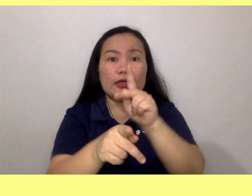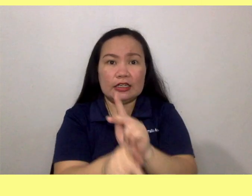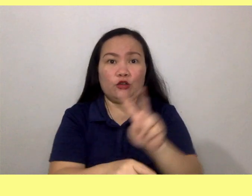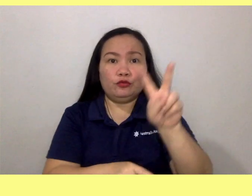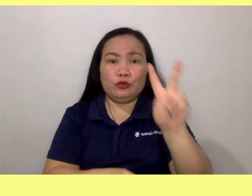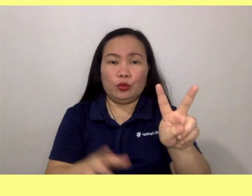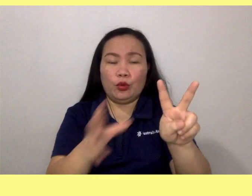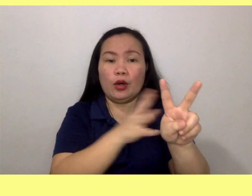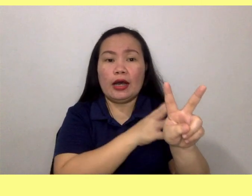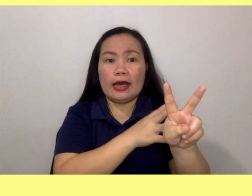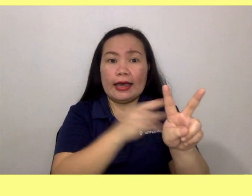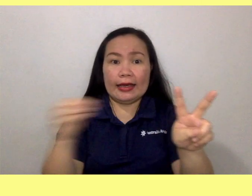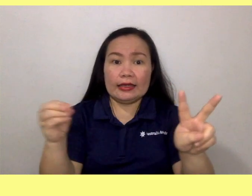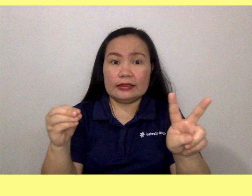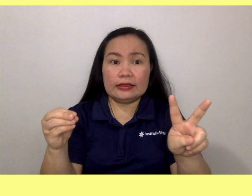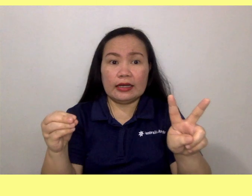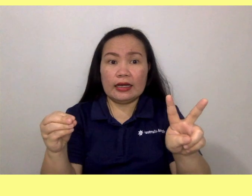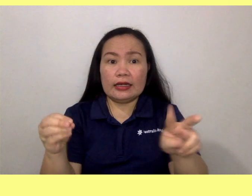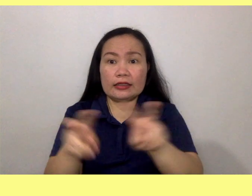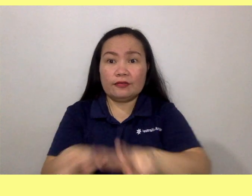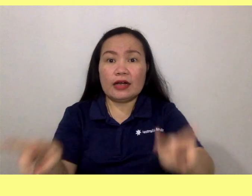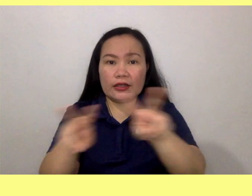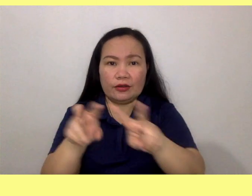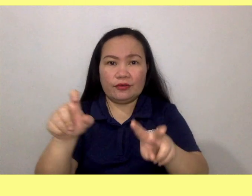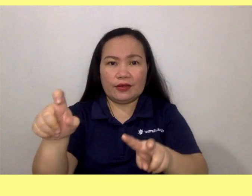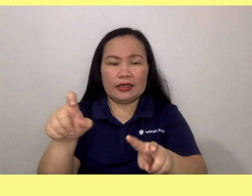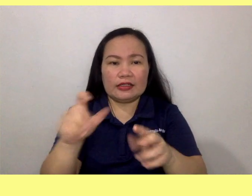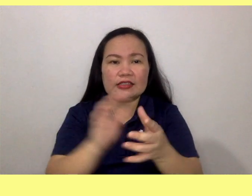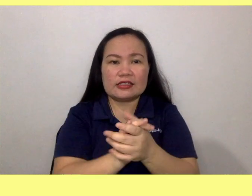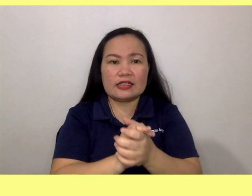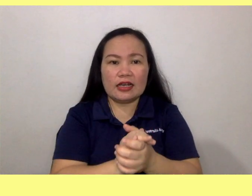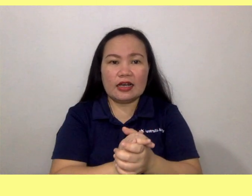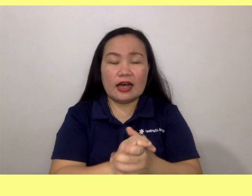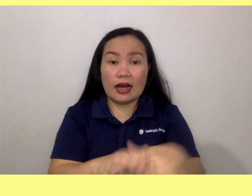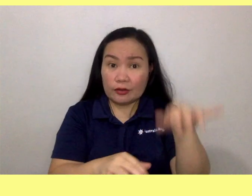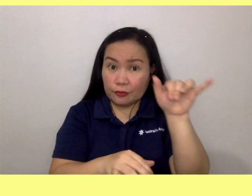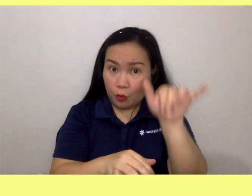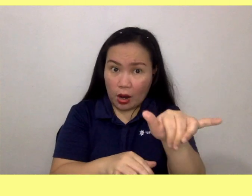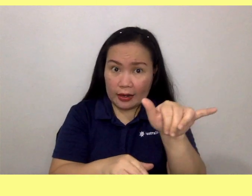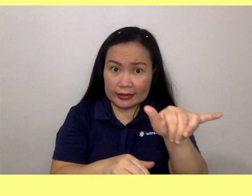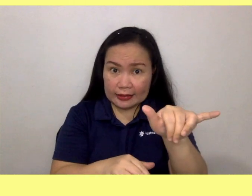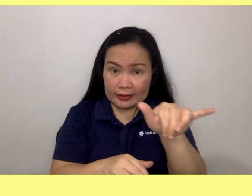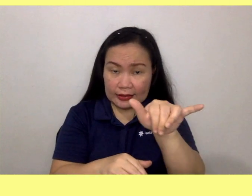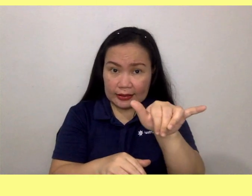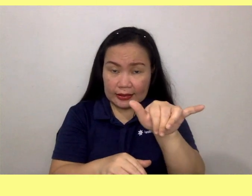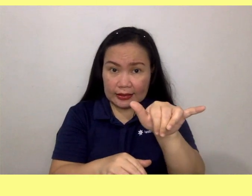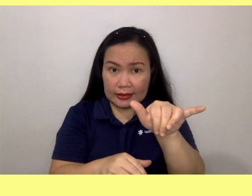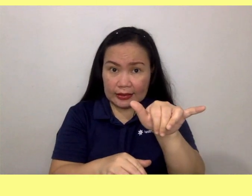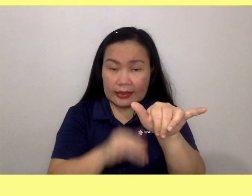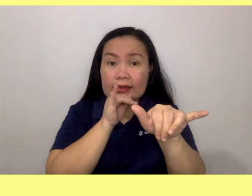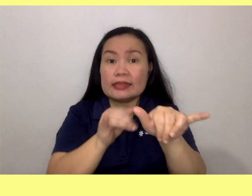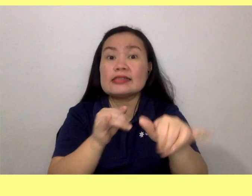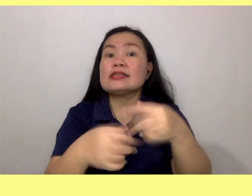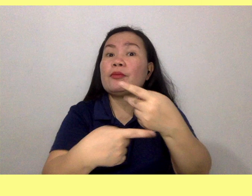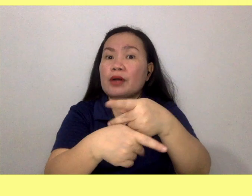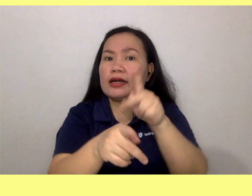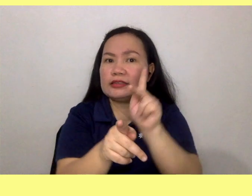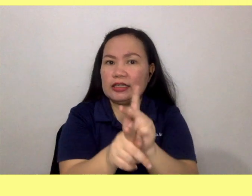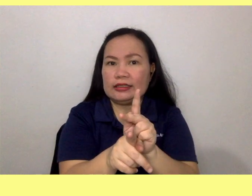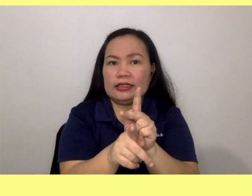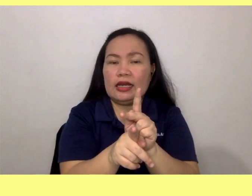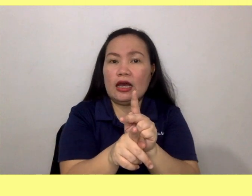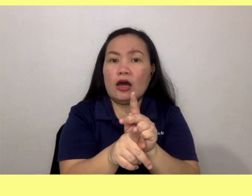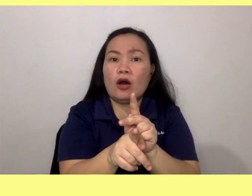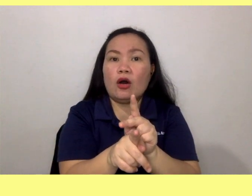of 2 and the value of x. Okay. So, mapapansin natin na yung value daw ng y ay product siya